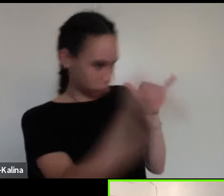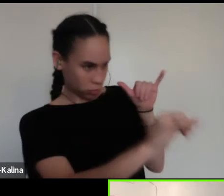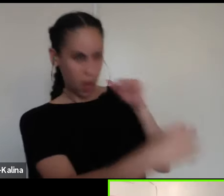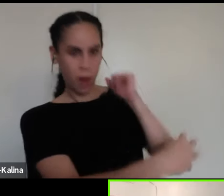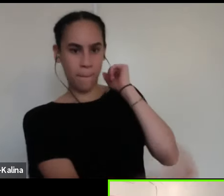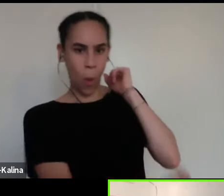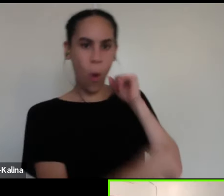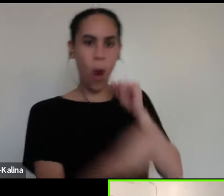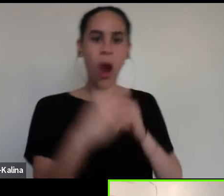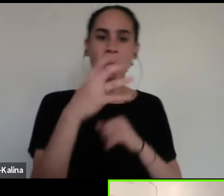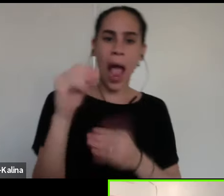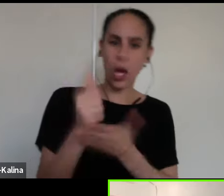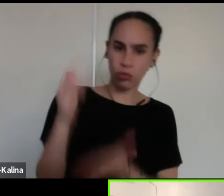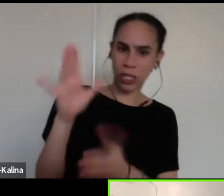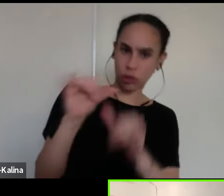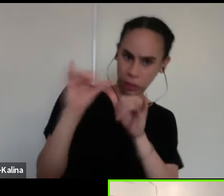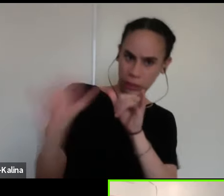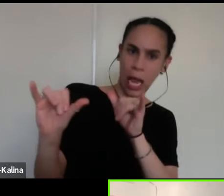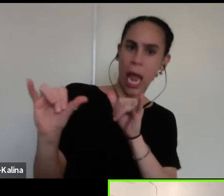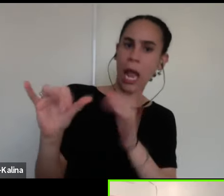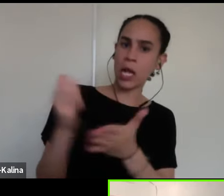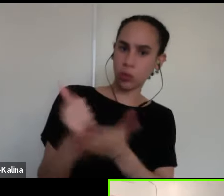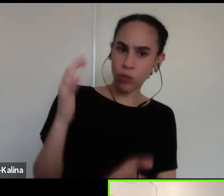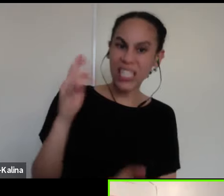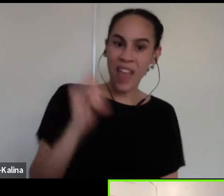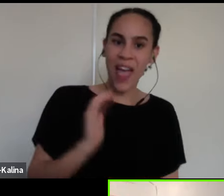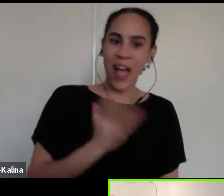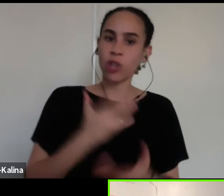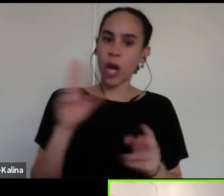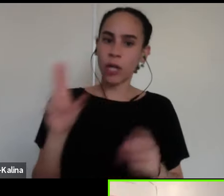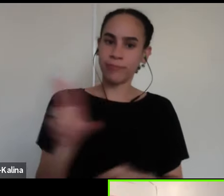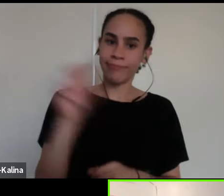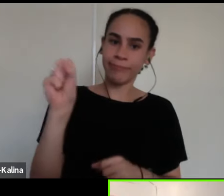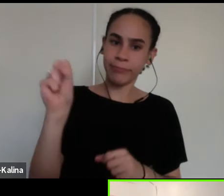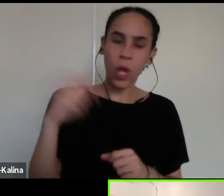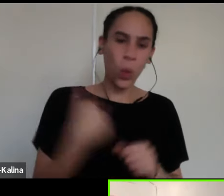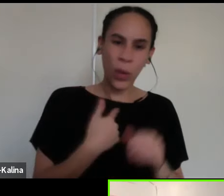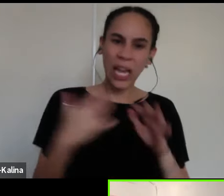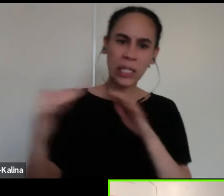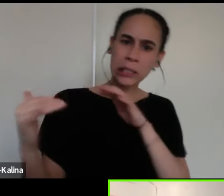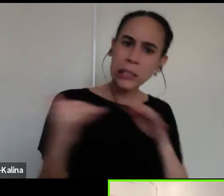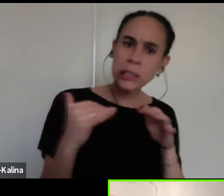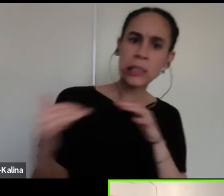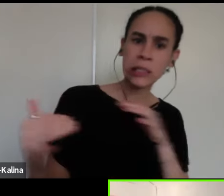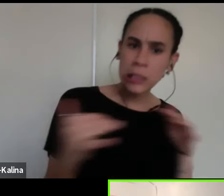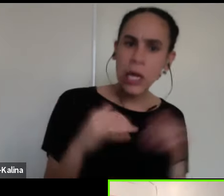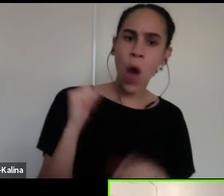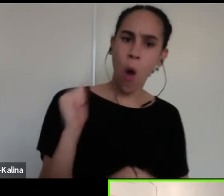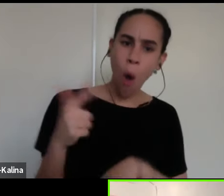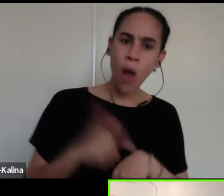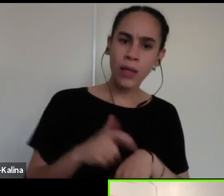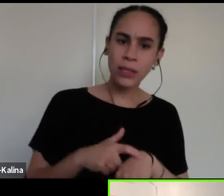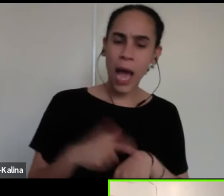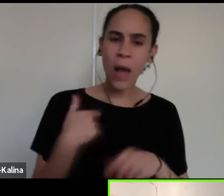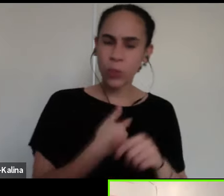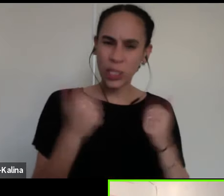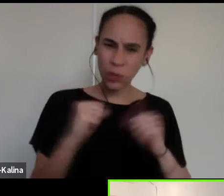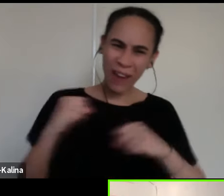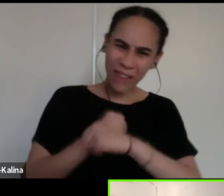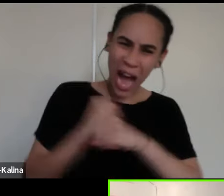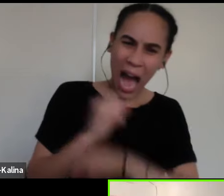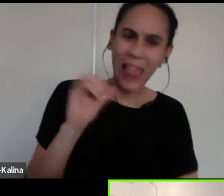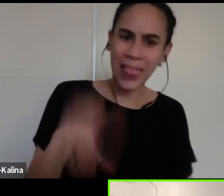created here in the United States, which means we are fighting the tide of that all the time. So it's hard. And we're doing it in